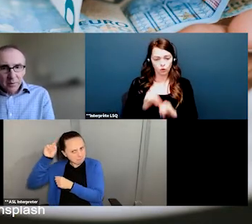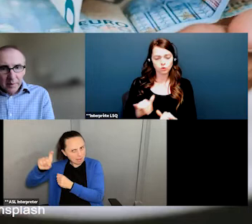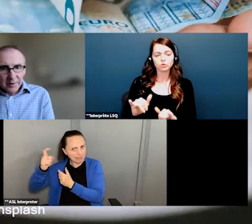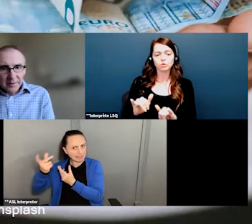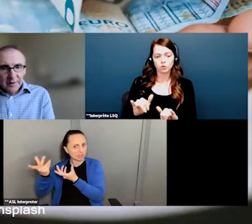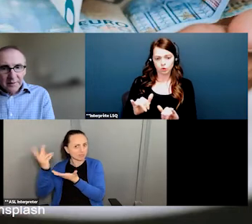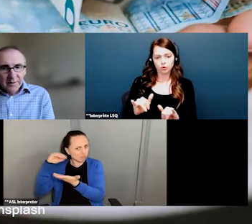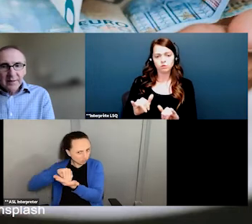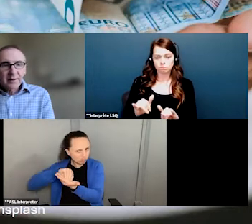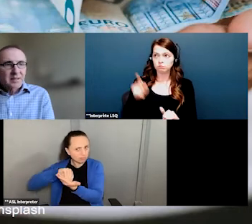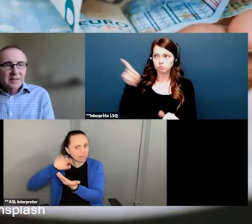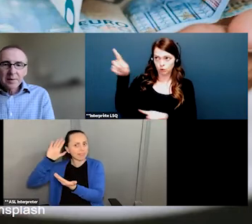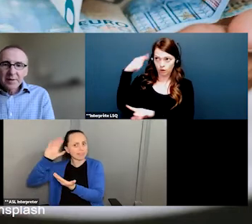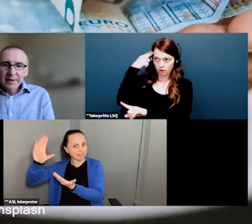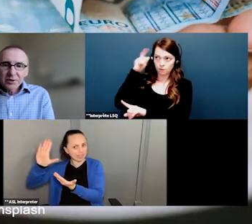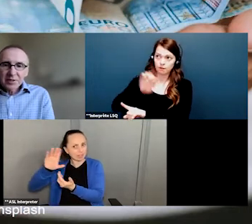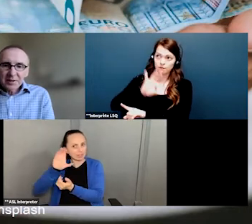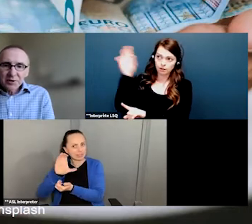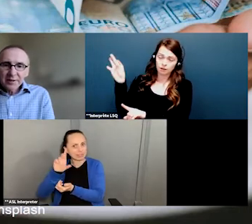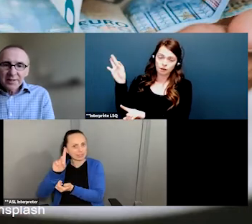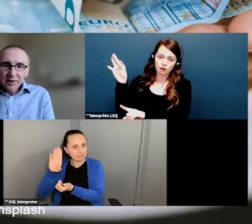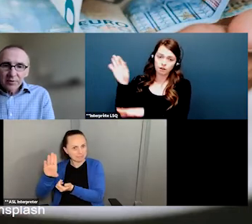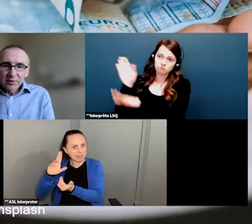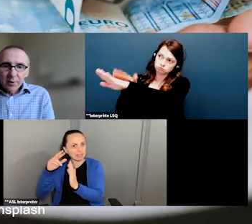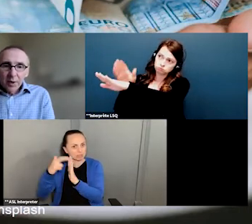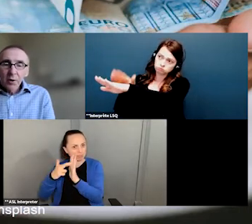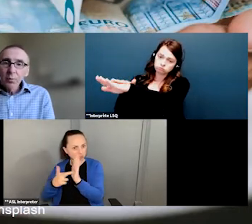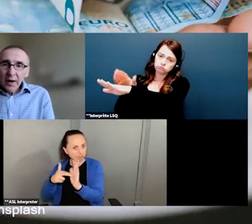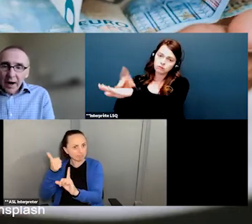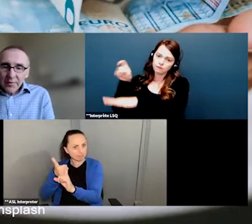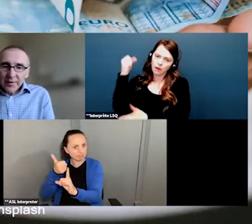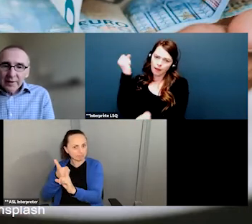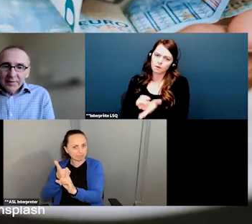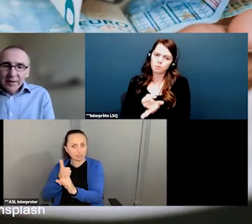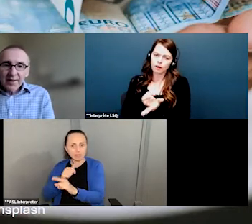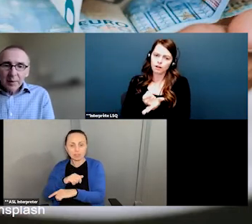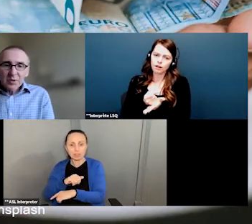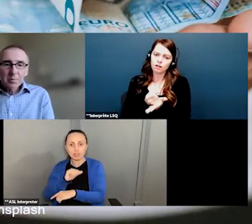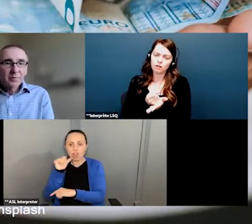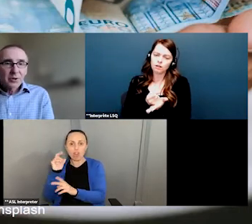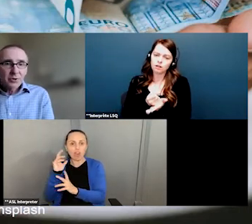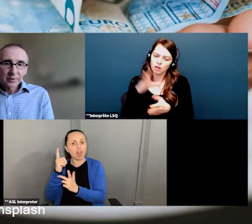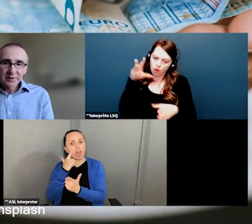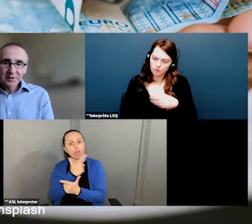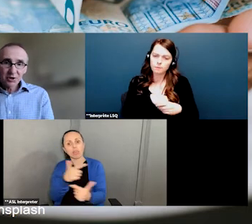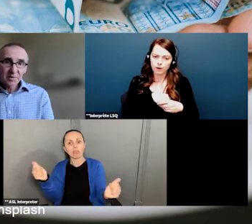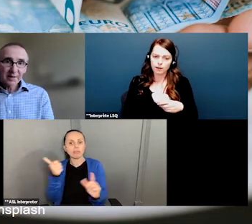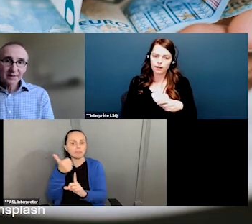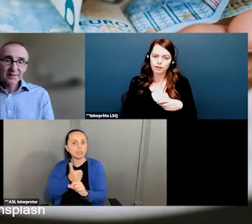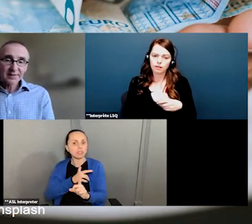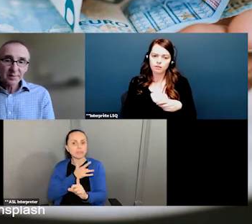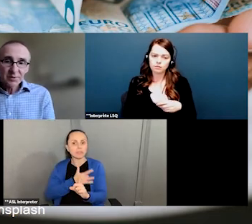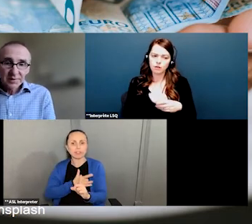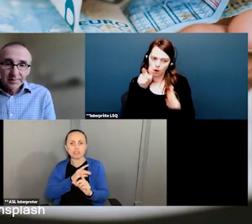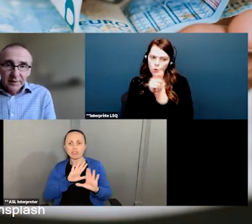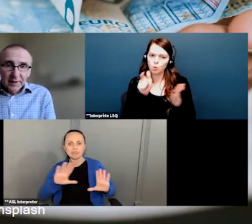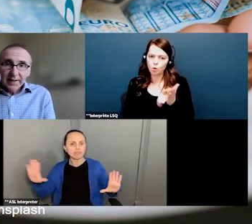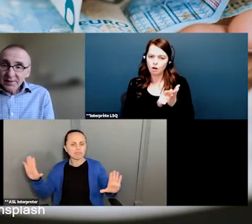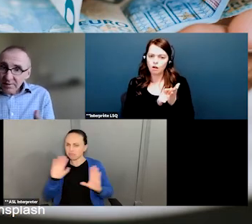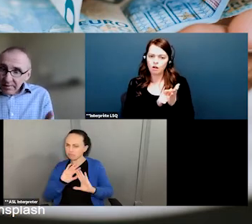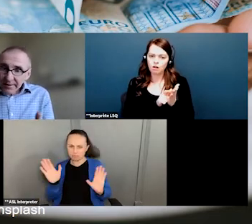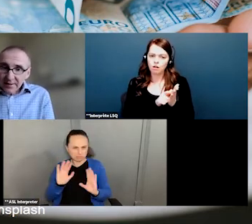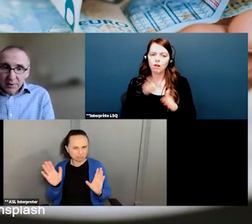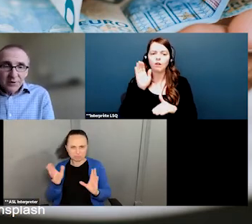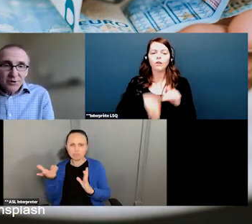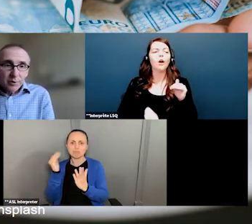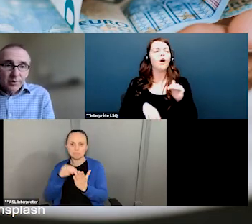this requirement in the CDB legislation itself, rather than leaving it up to the provincial decision-making systems,